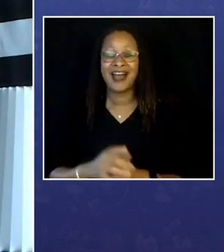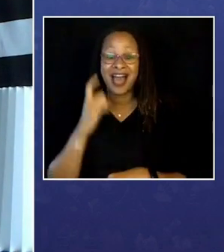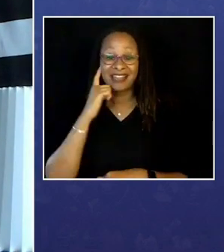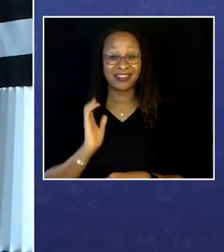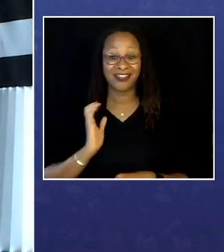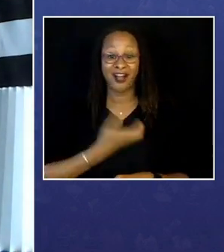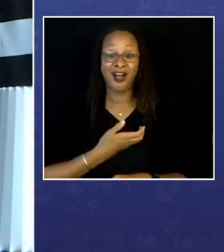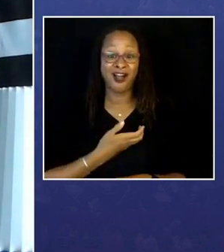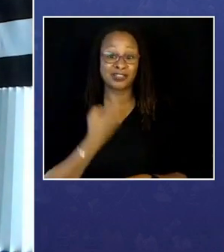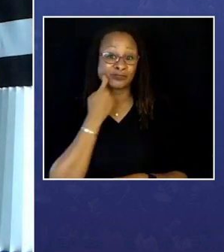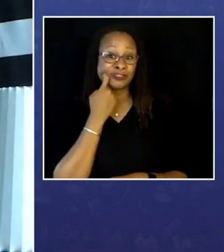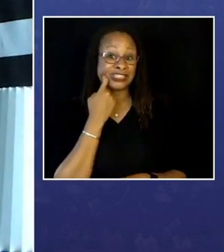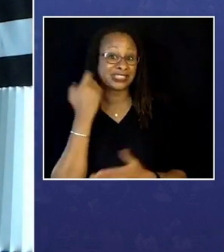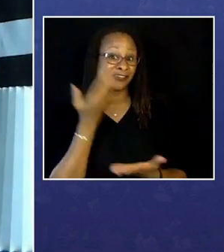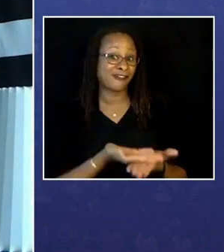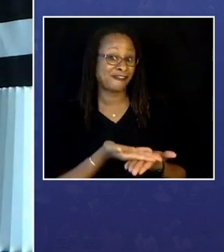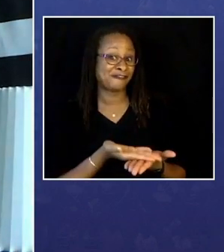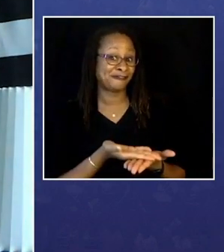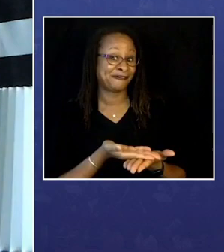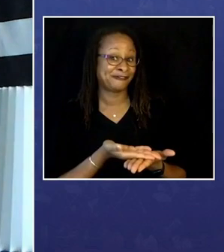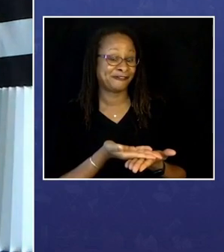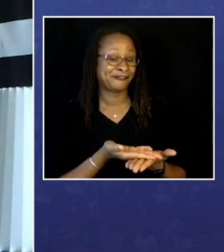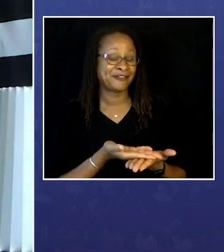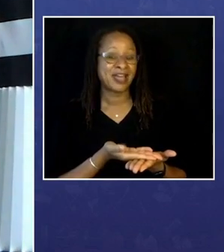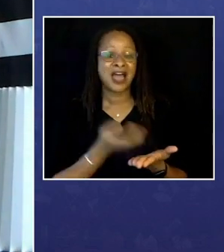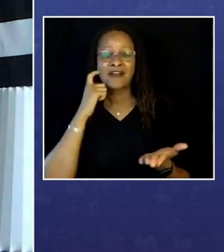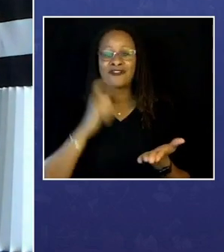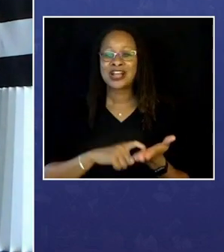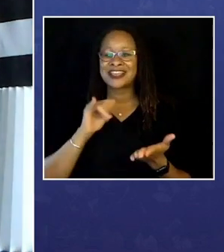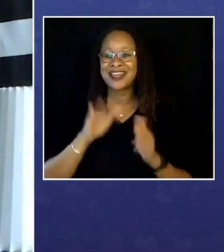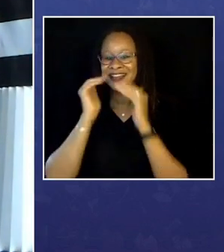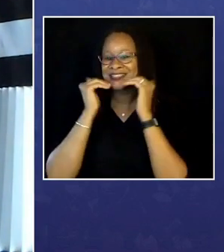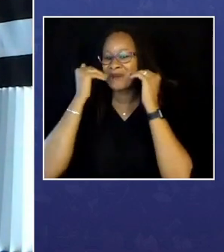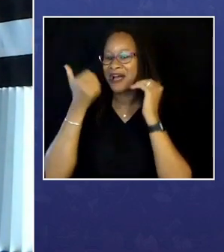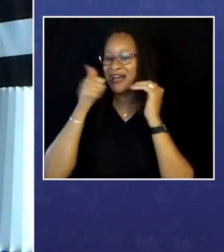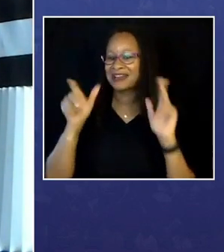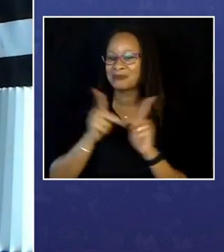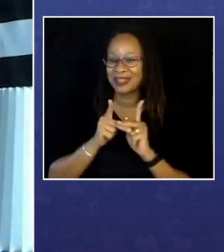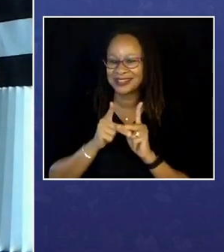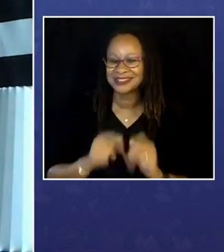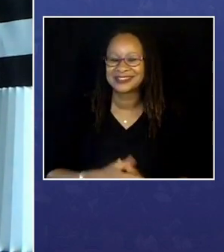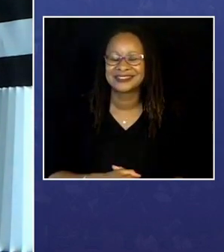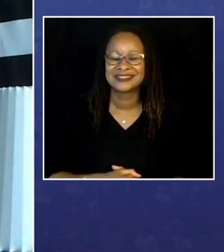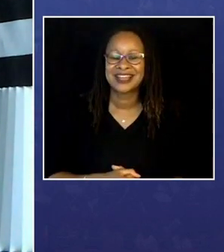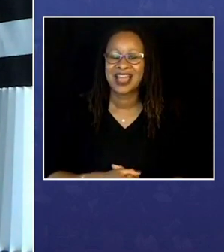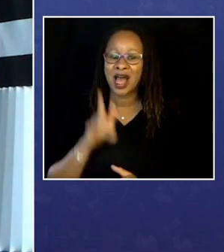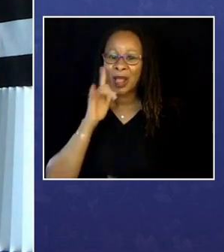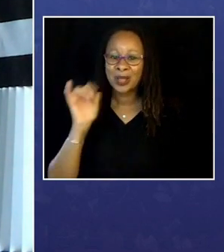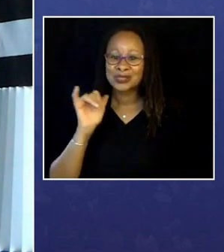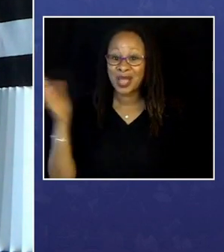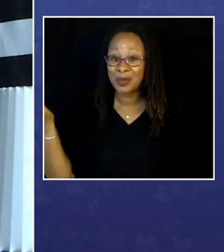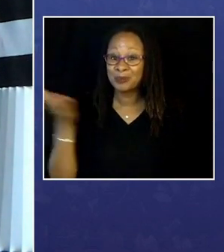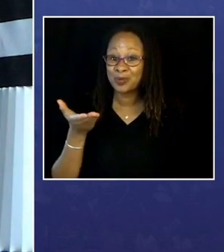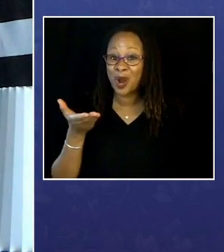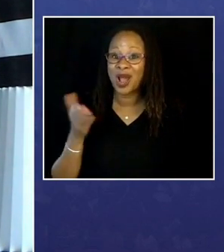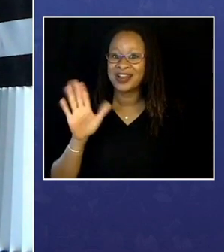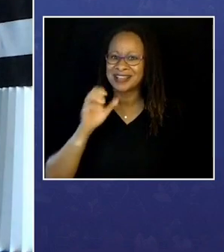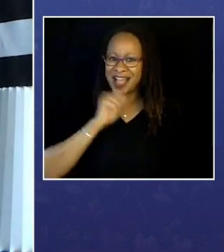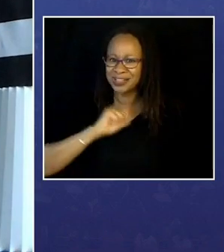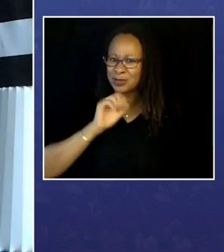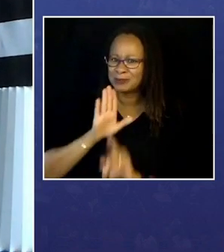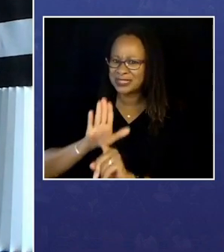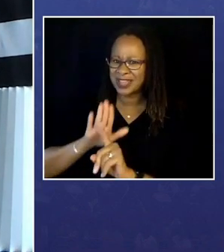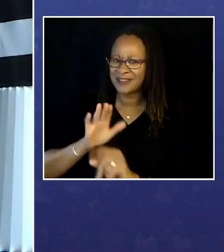and I think ours just walked in. I'd recognize that smile anywhere, and it looks like he brought his own